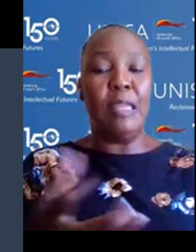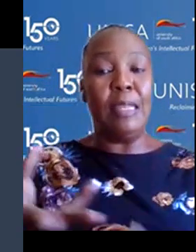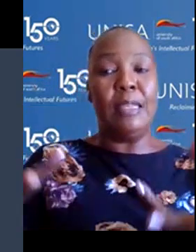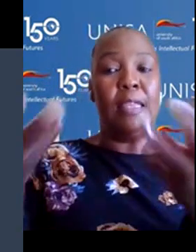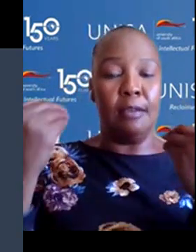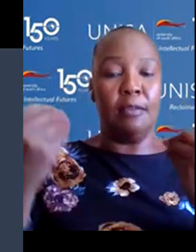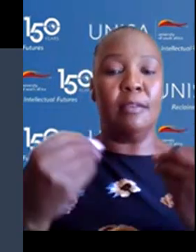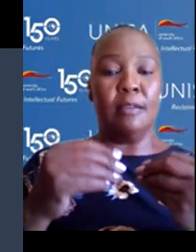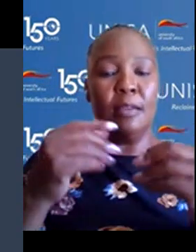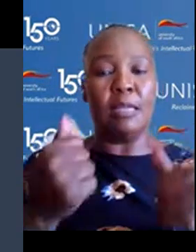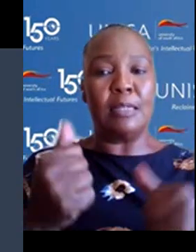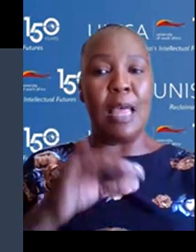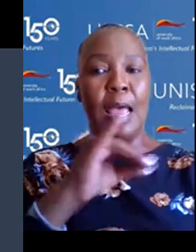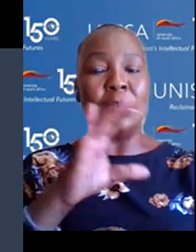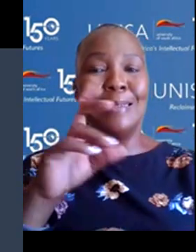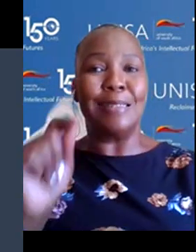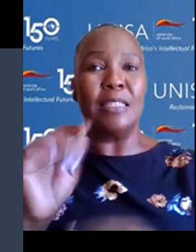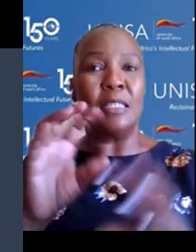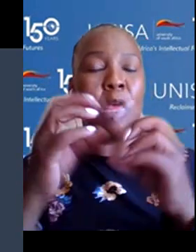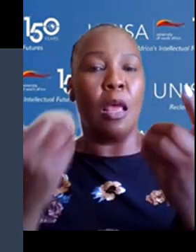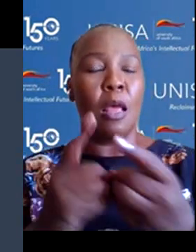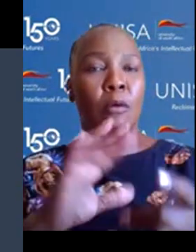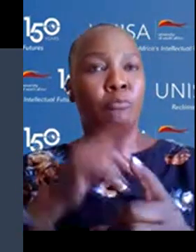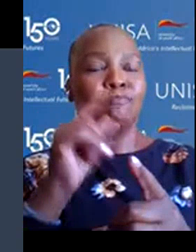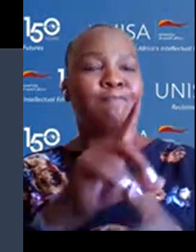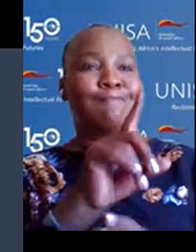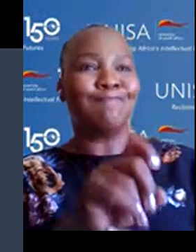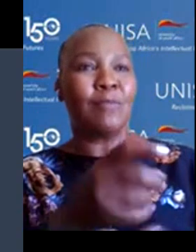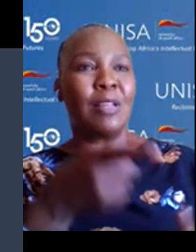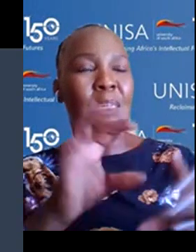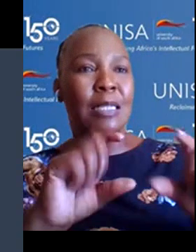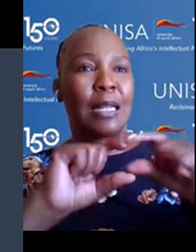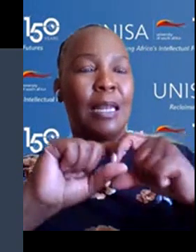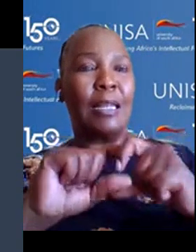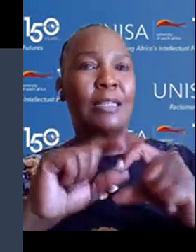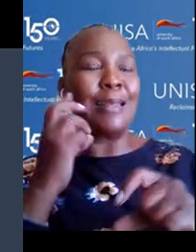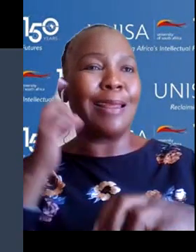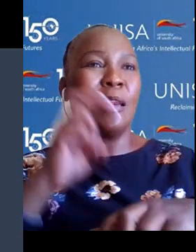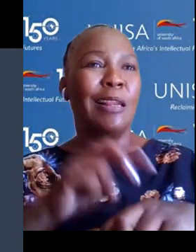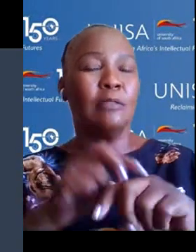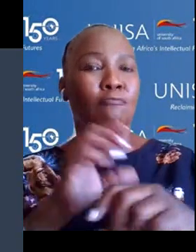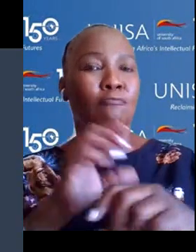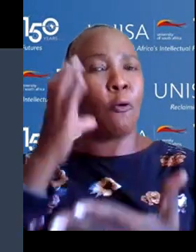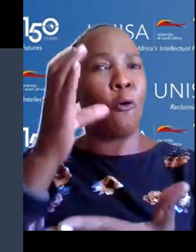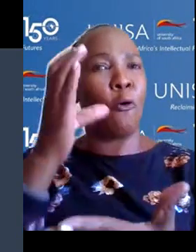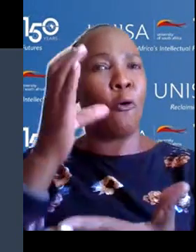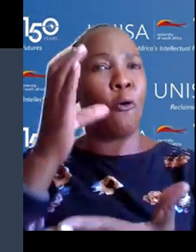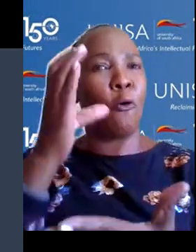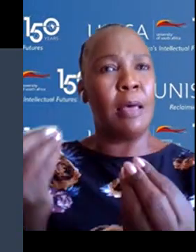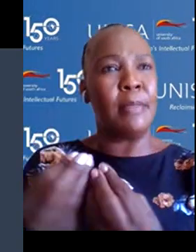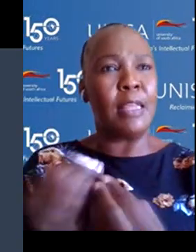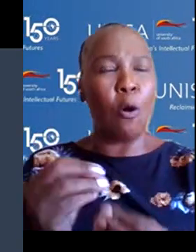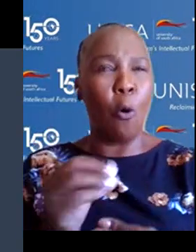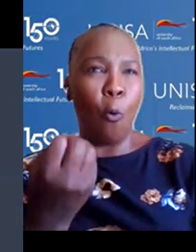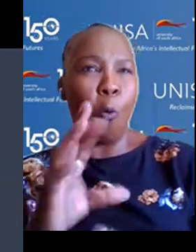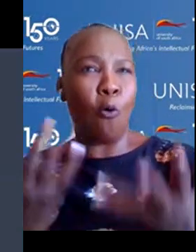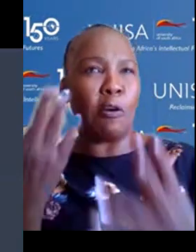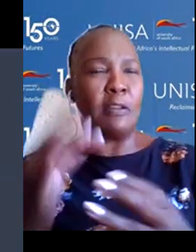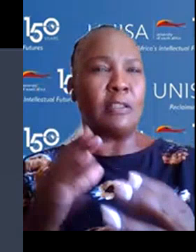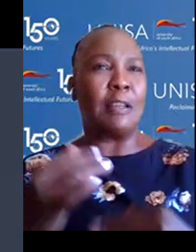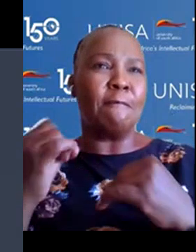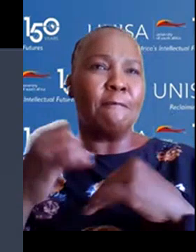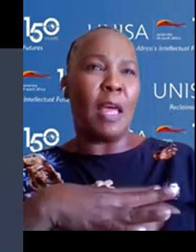saying the ICT department wants you to click on this link because they need to confirm something, or there's a virus, or